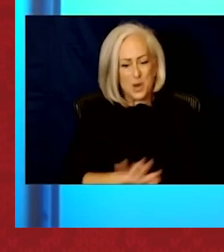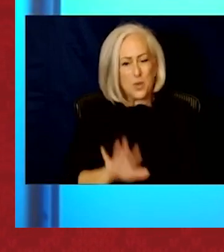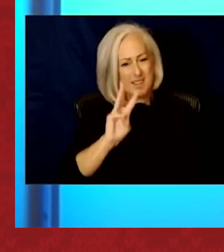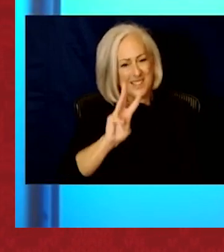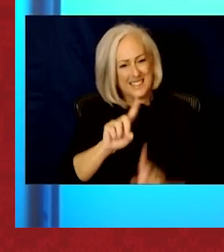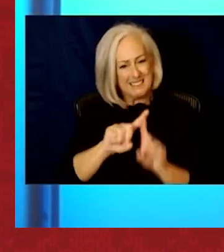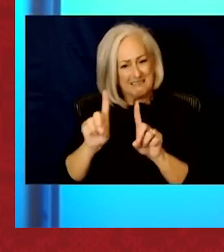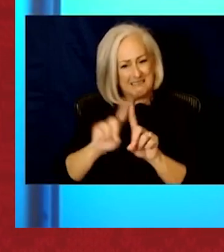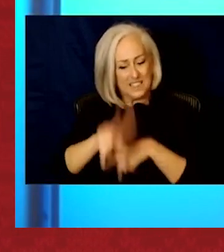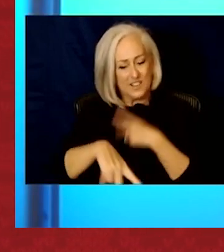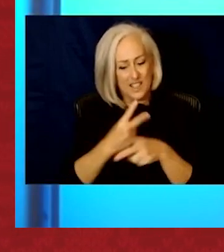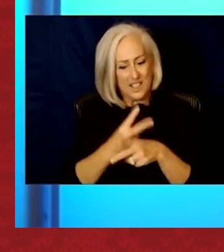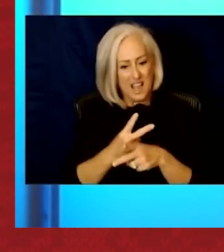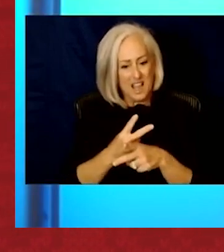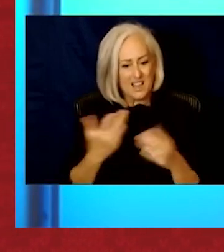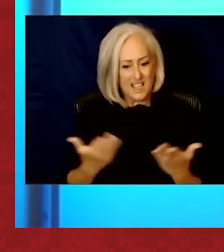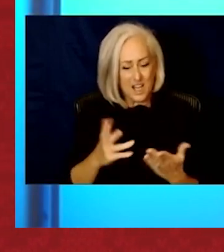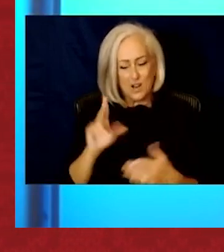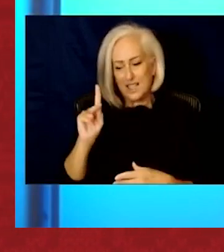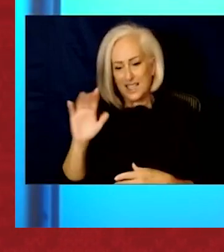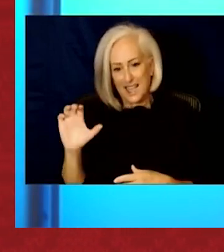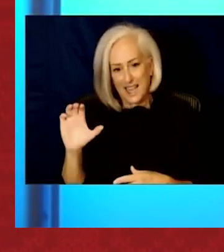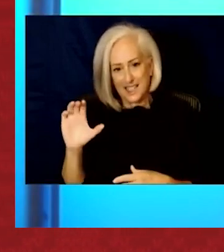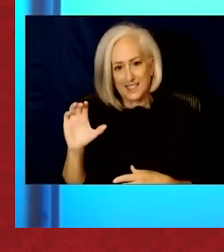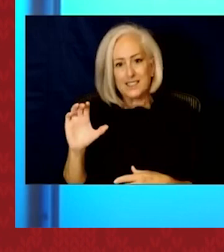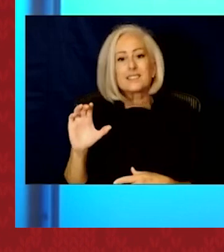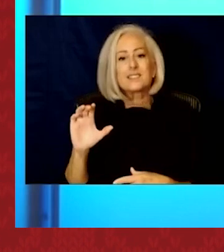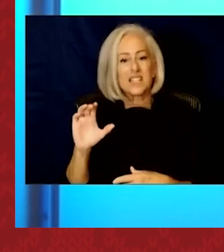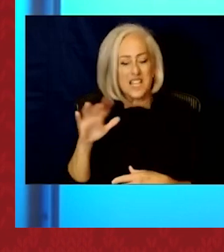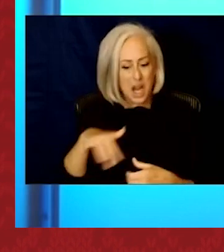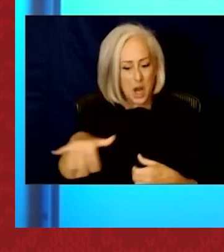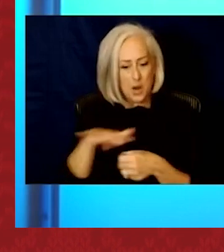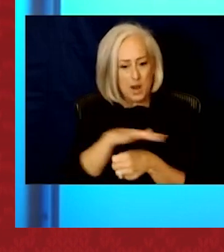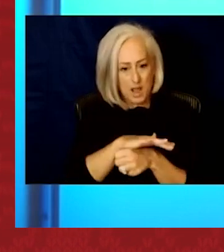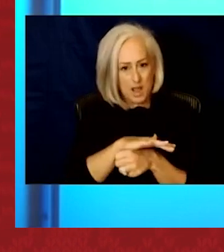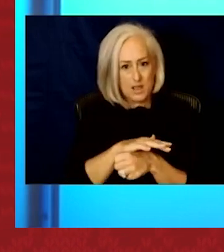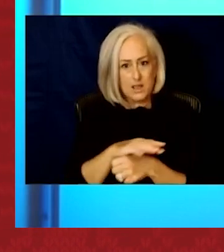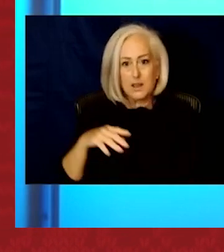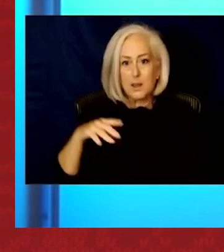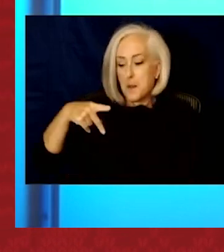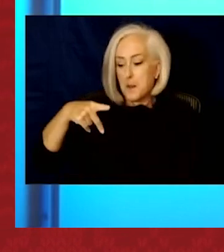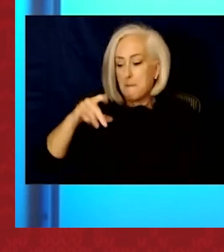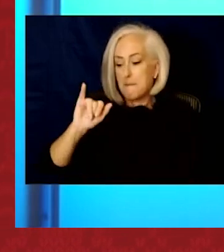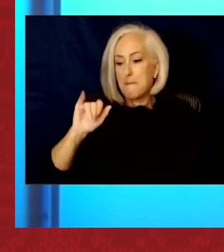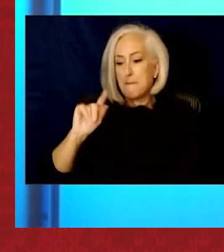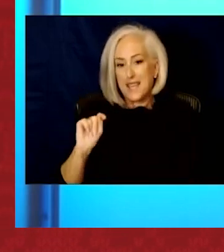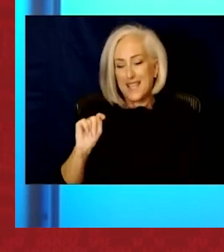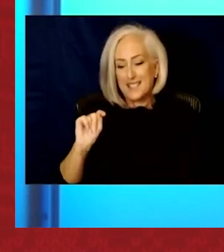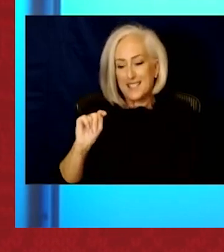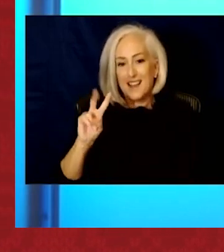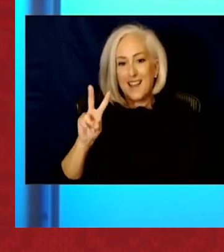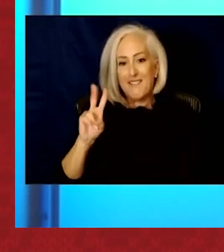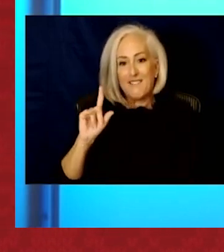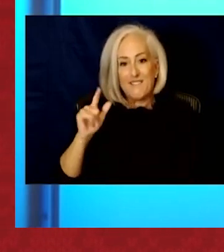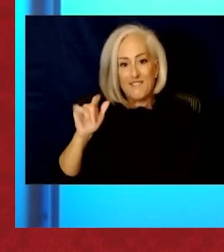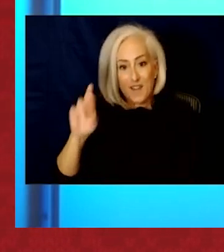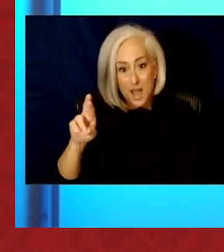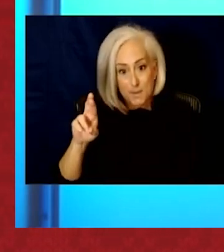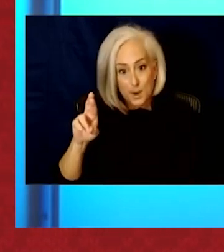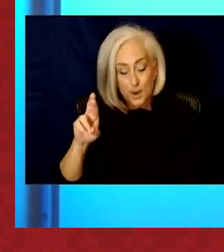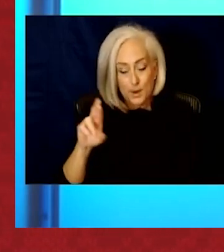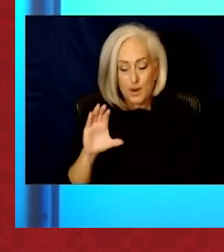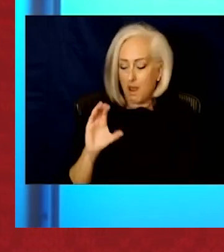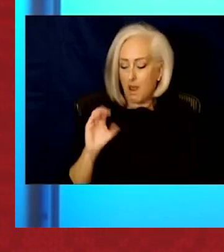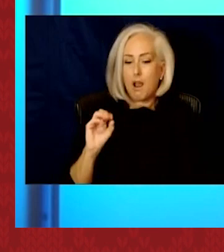Kansas, Missouri area. Primarily pit vipers is what we are dealing with in this area, and primarily copperheads. So copperheads